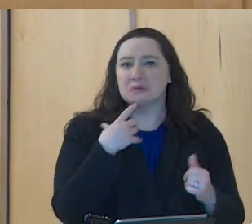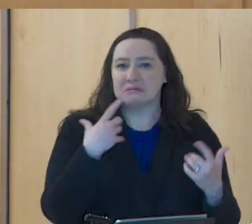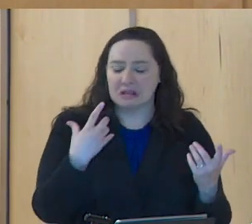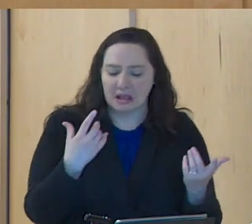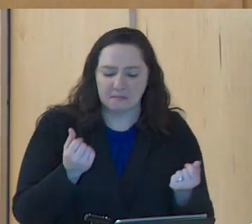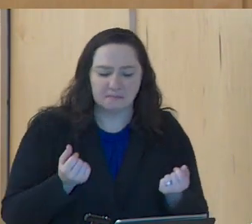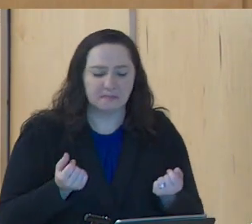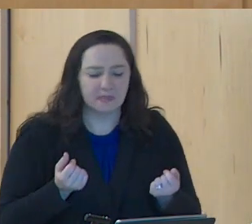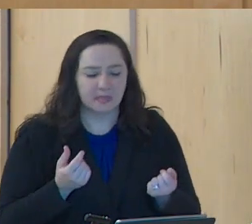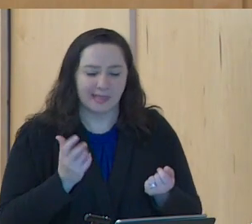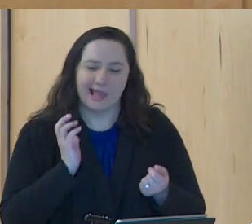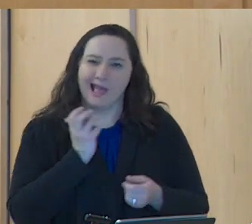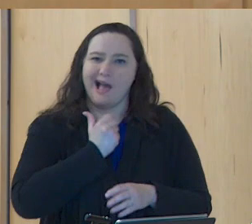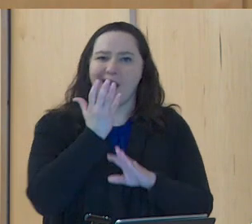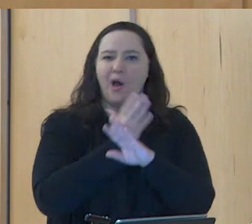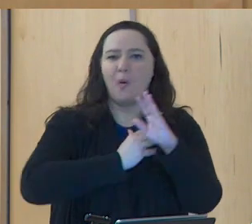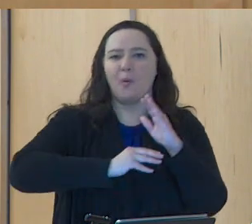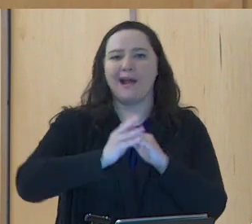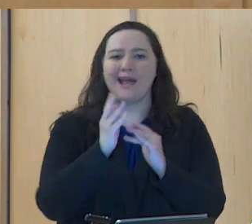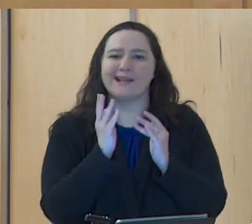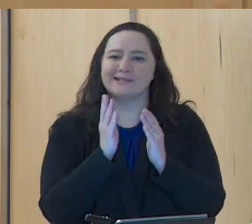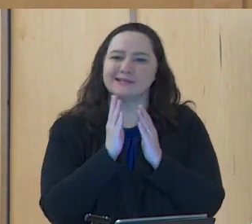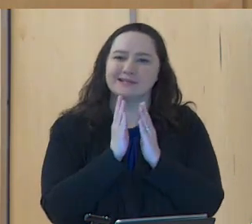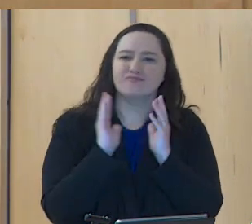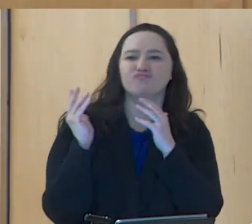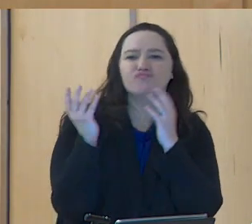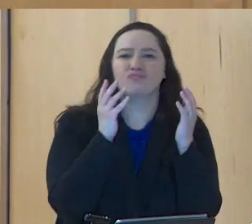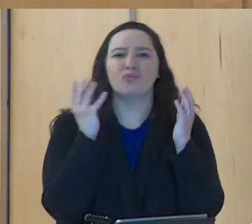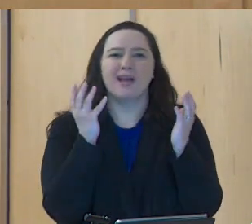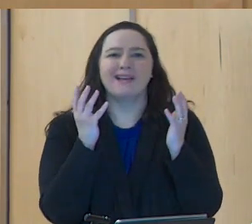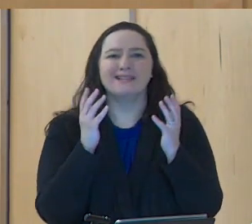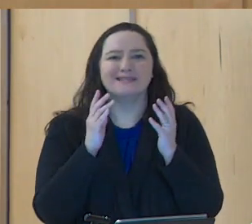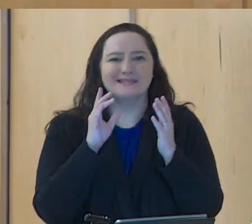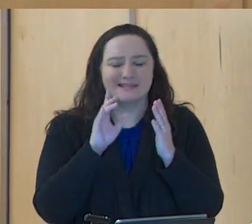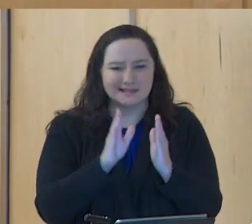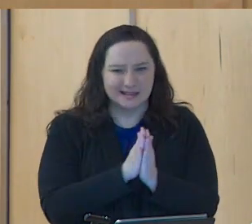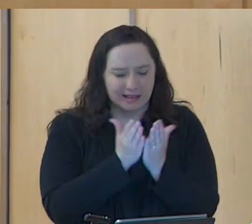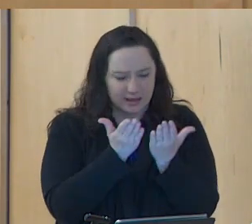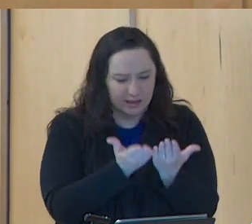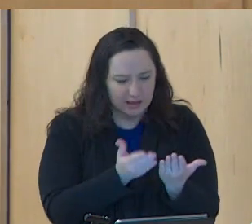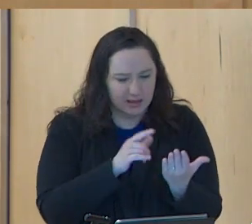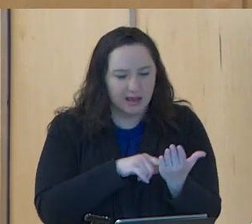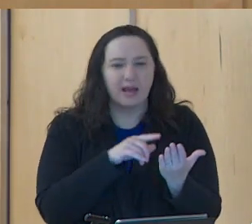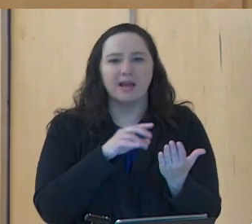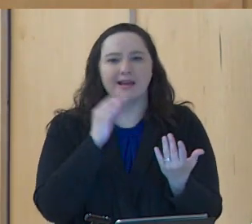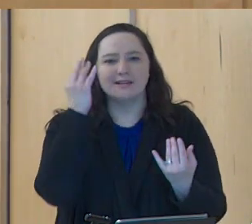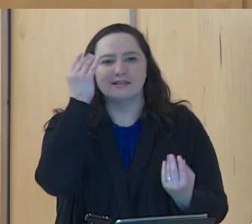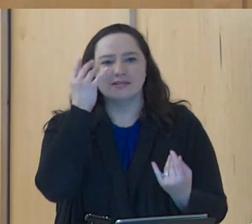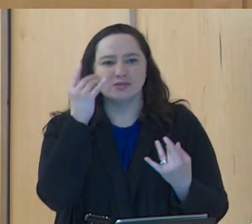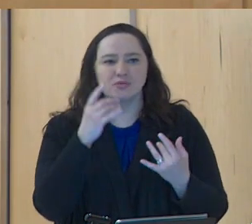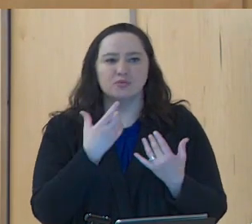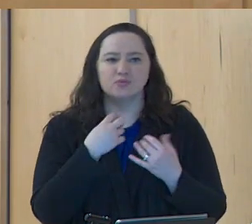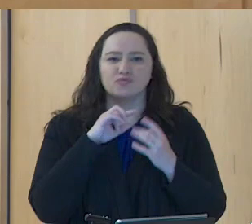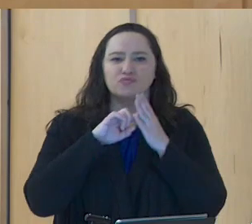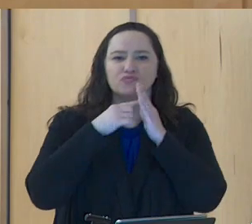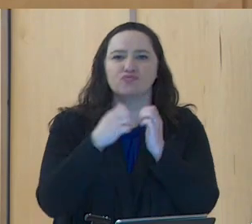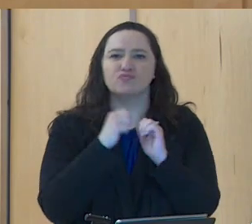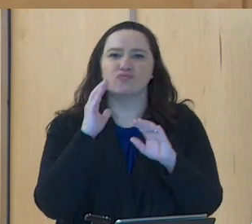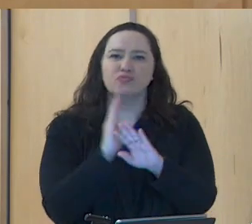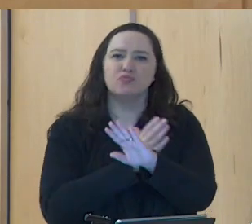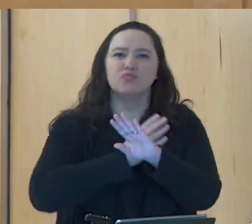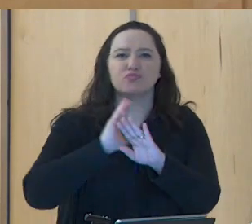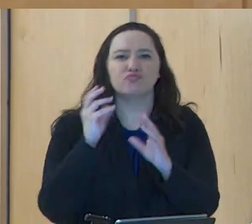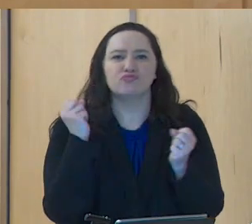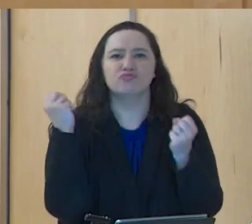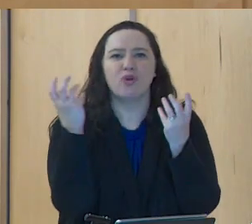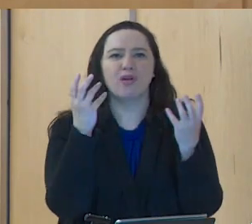we have brought our hands of praise as we open the scriptures, as we open the songs of praise that we